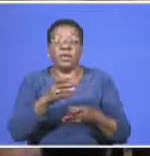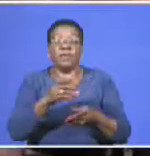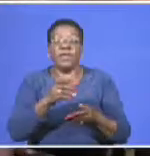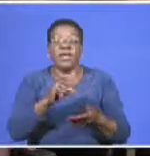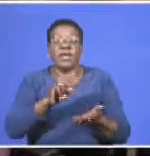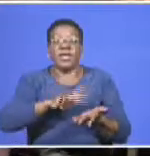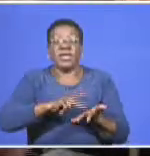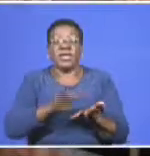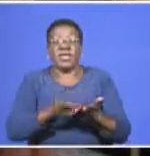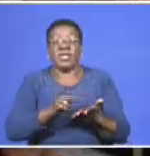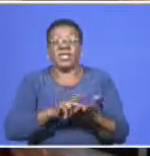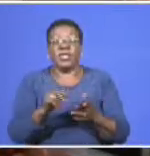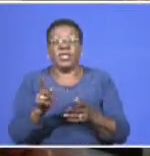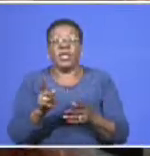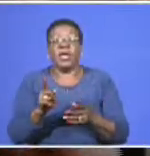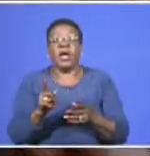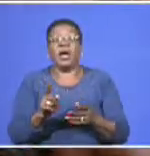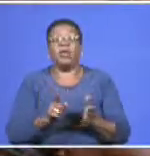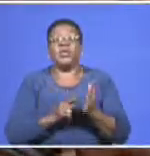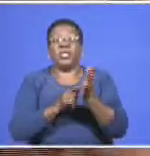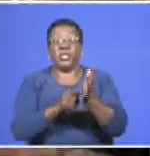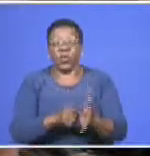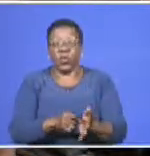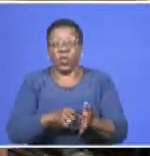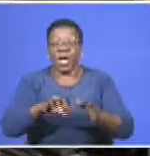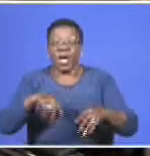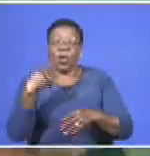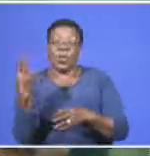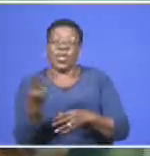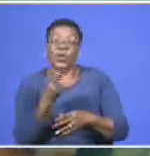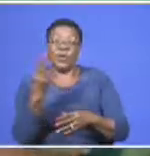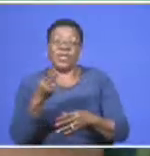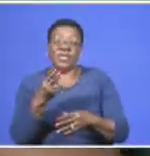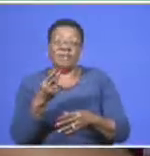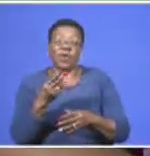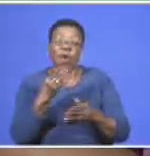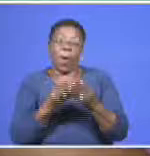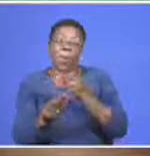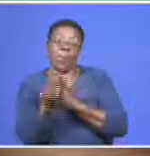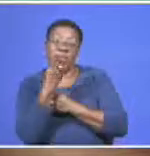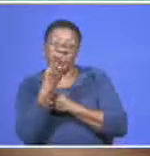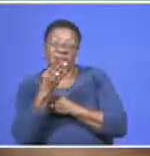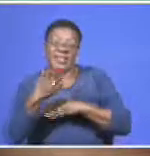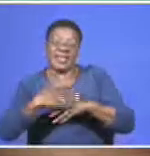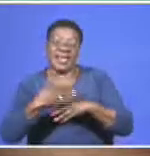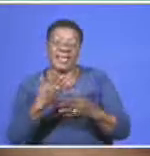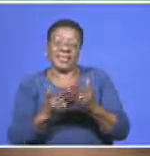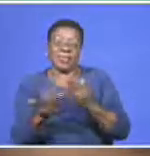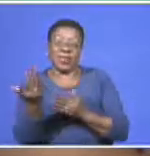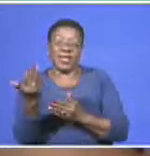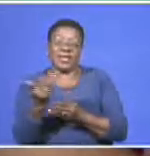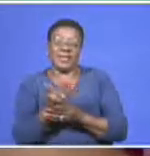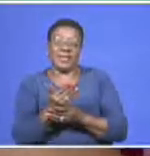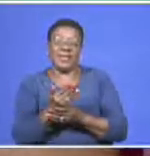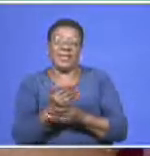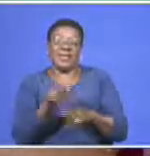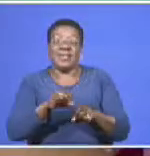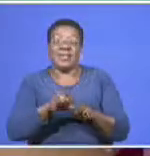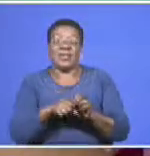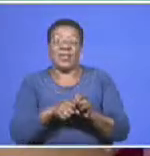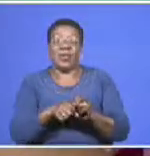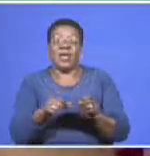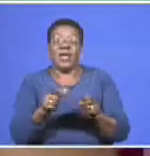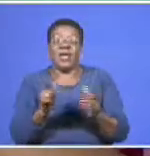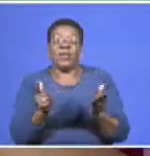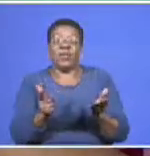can turn the Christmas scrappings into breakfast the next day. I believe in maximizing whatever it is that you have. So, like if you